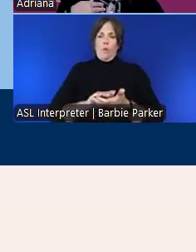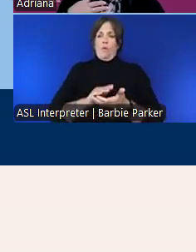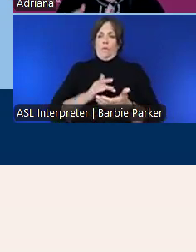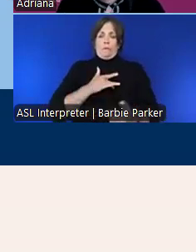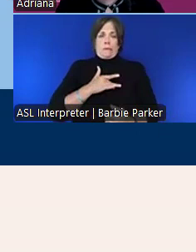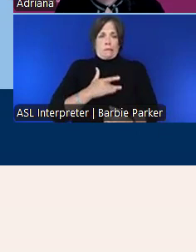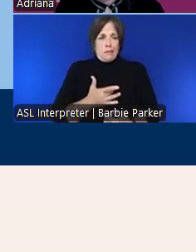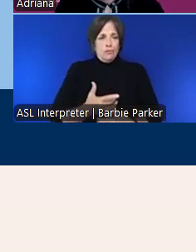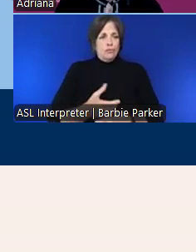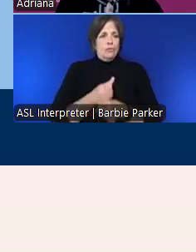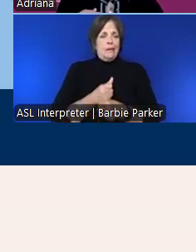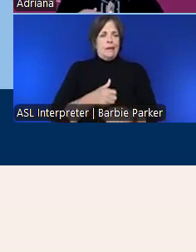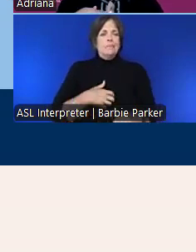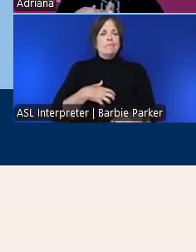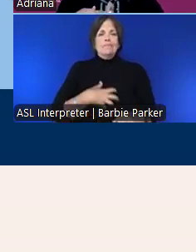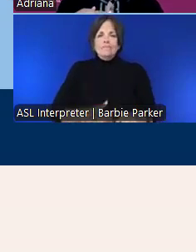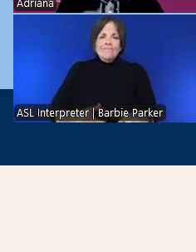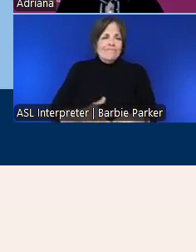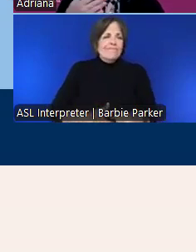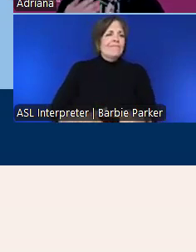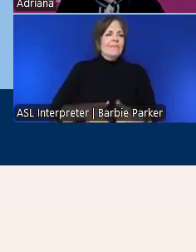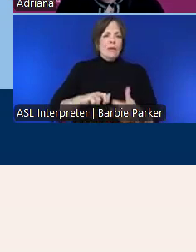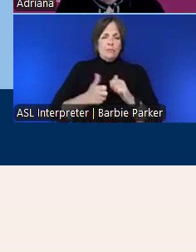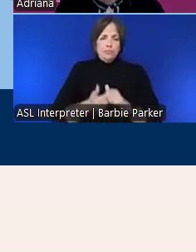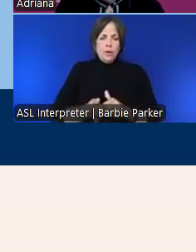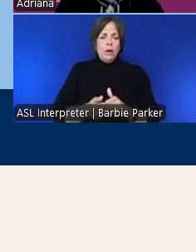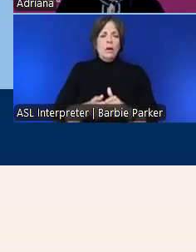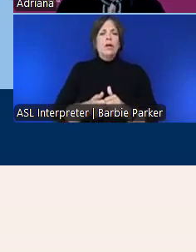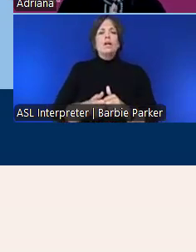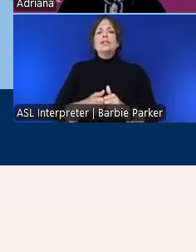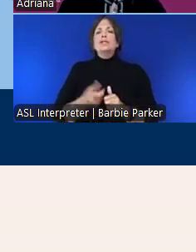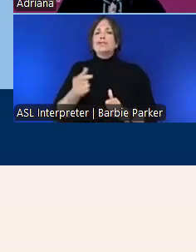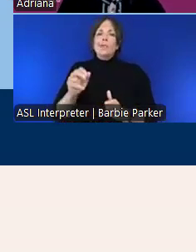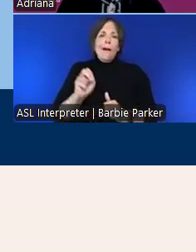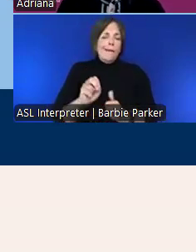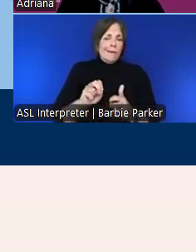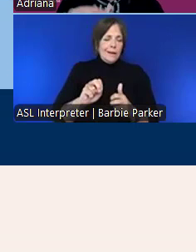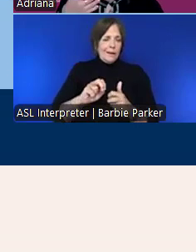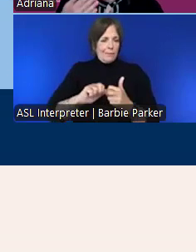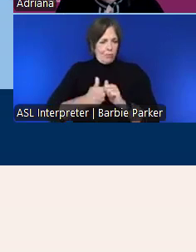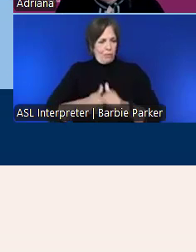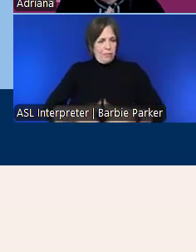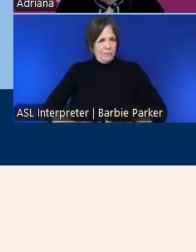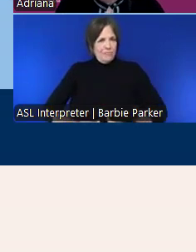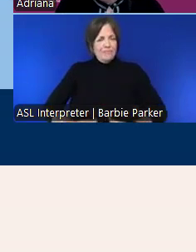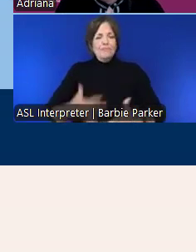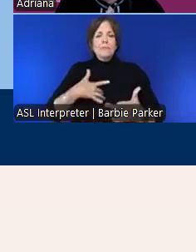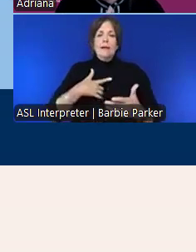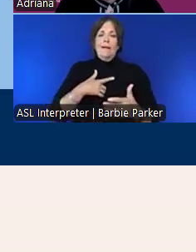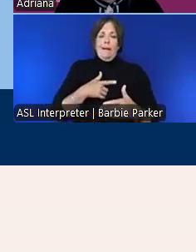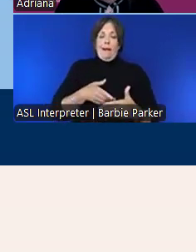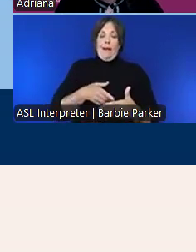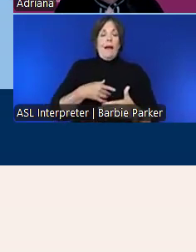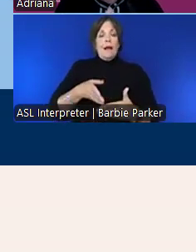issues, gynecological issues, suffer at greater risk of suffering injury, adverse negative health outcomes